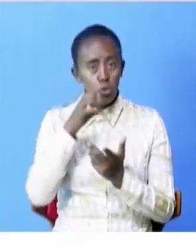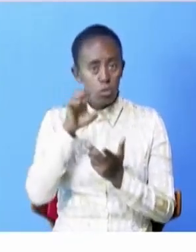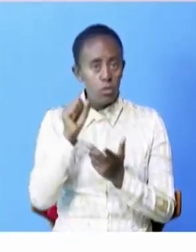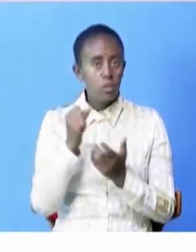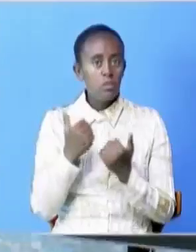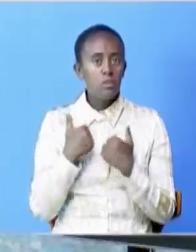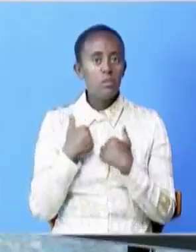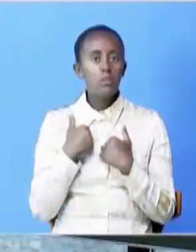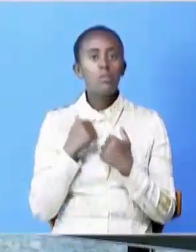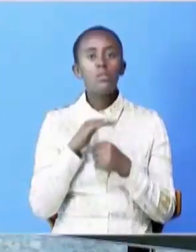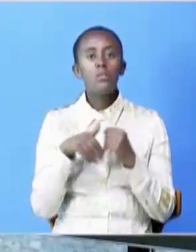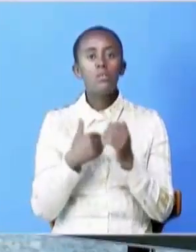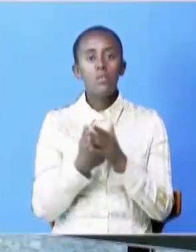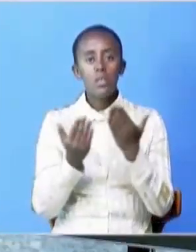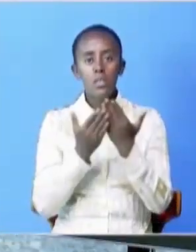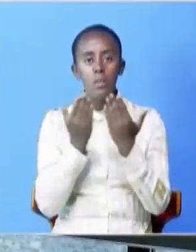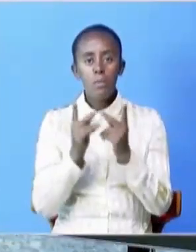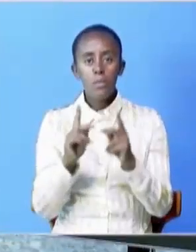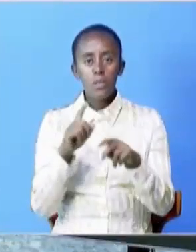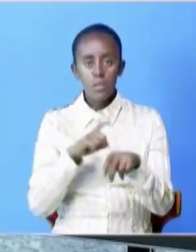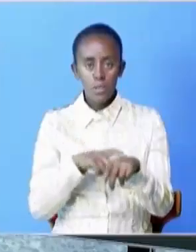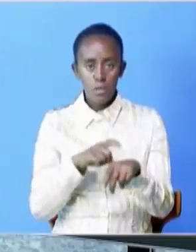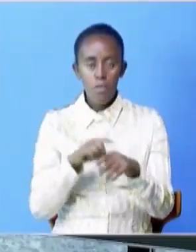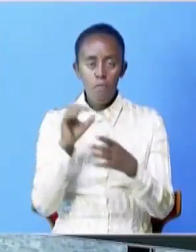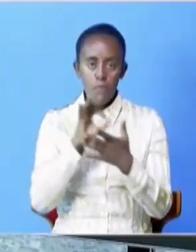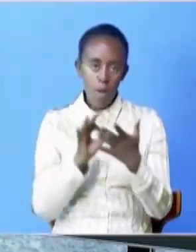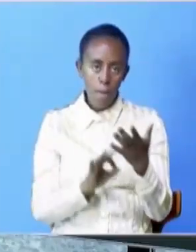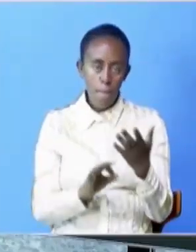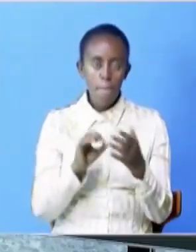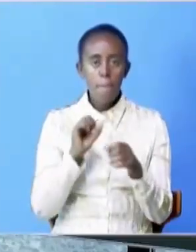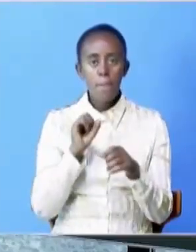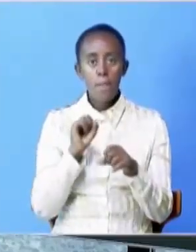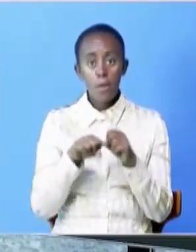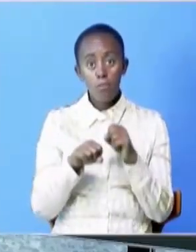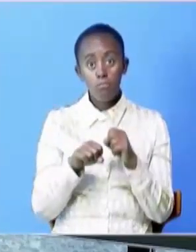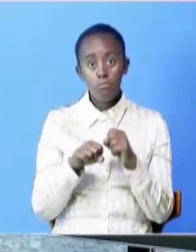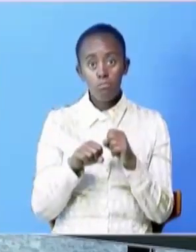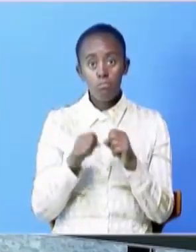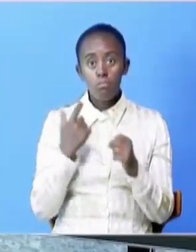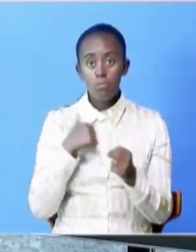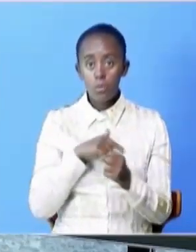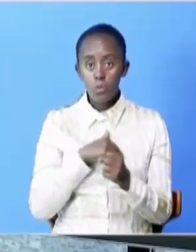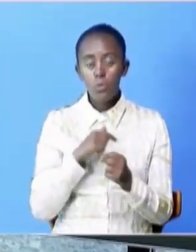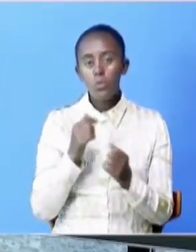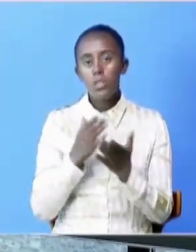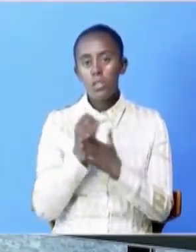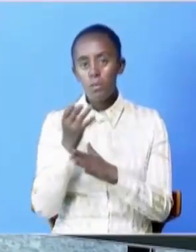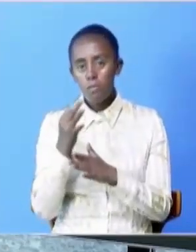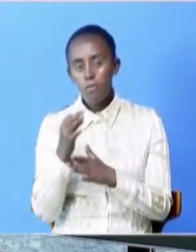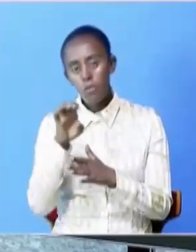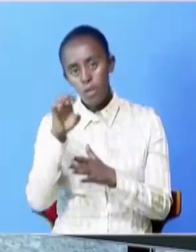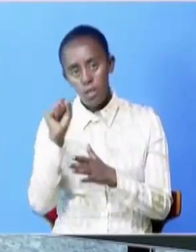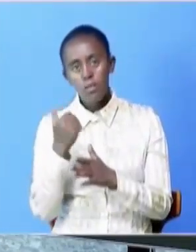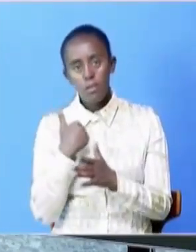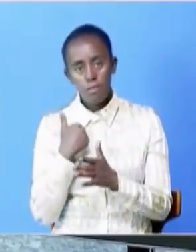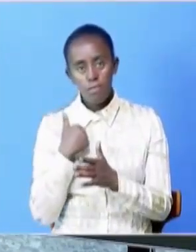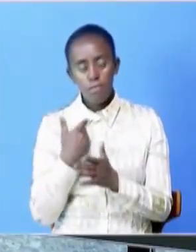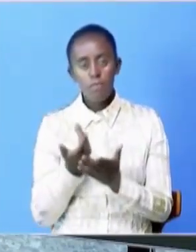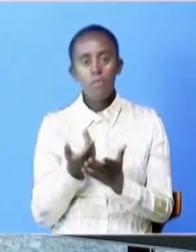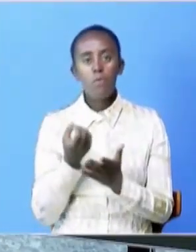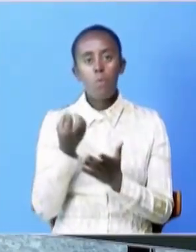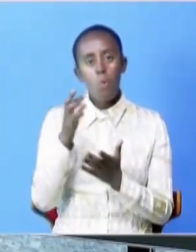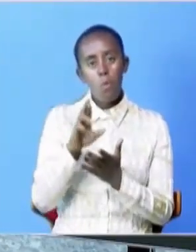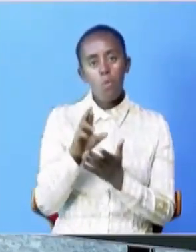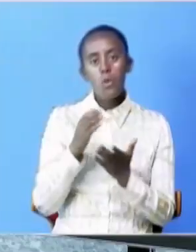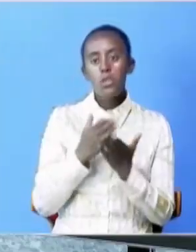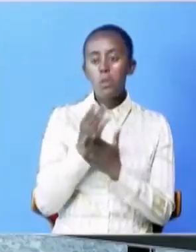what? In their simple present tense form. So even though some of them have ES, or